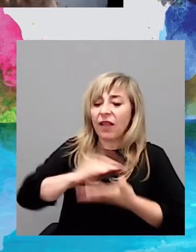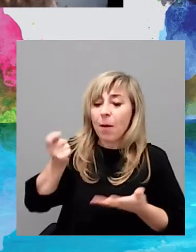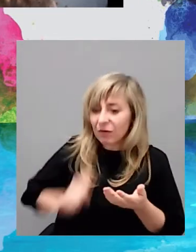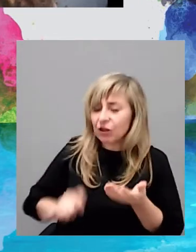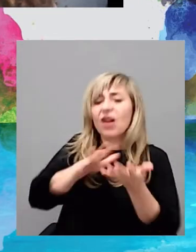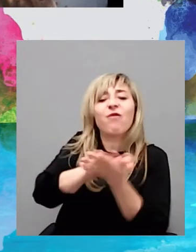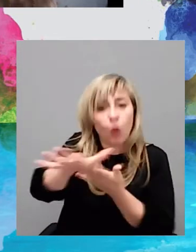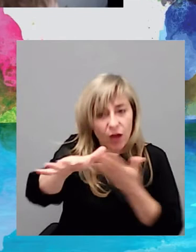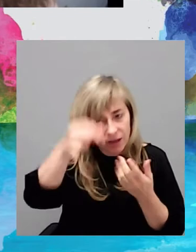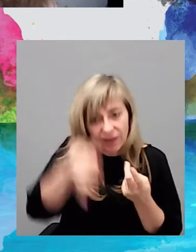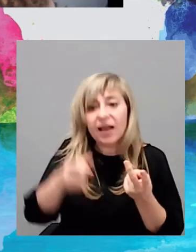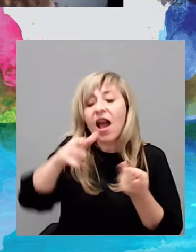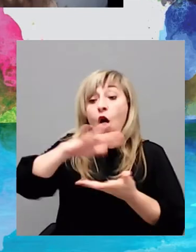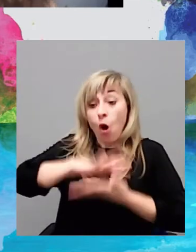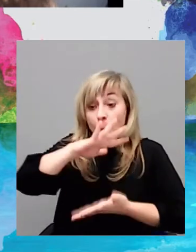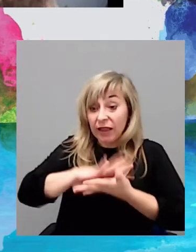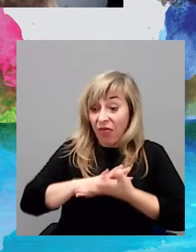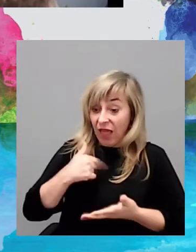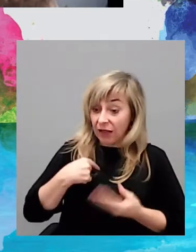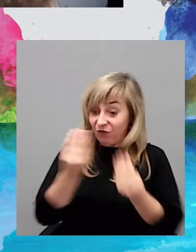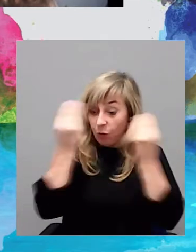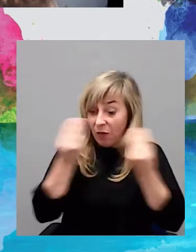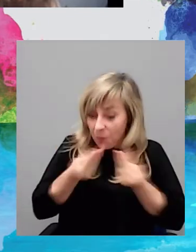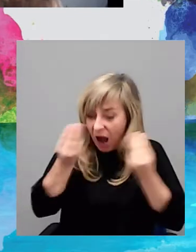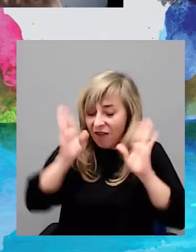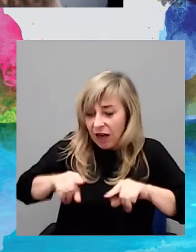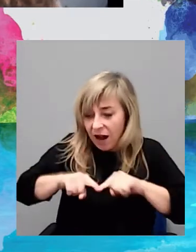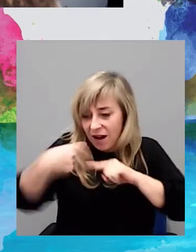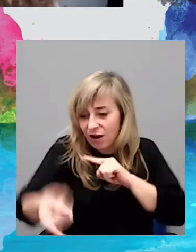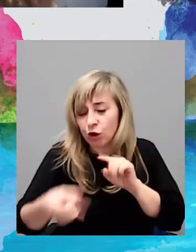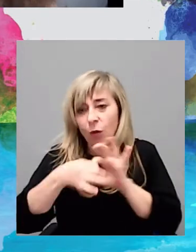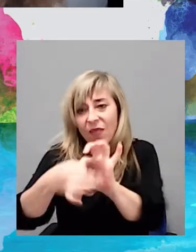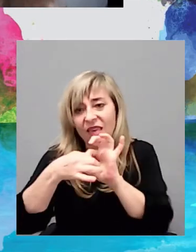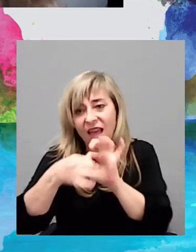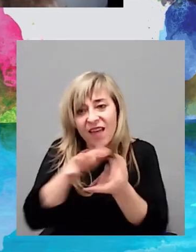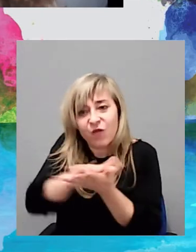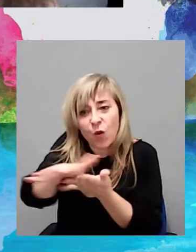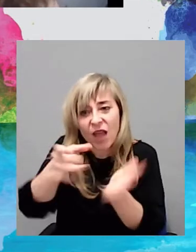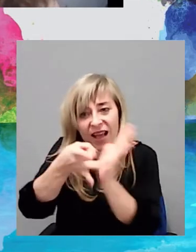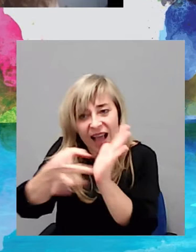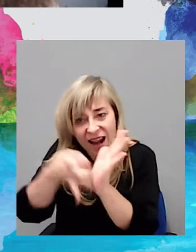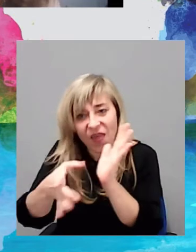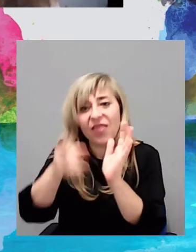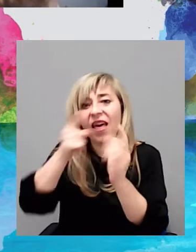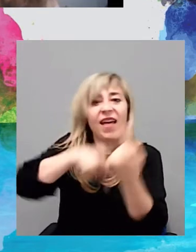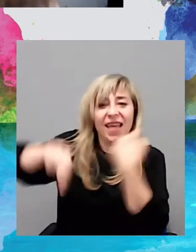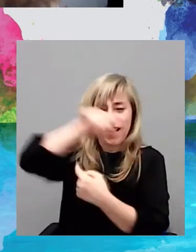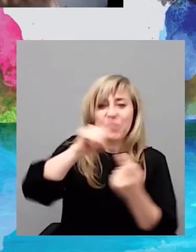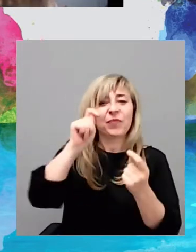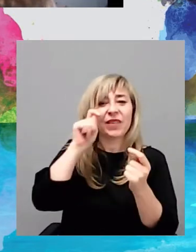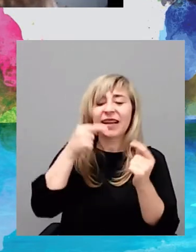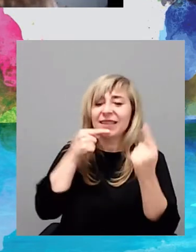professional competences, and which would in turn have an impact on the quality as well. And the result